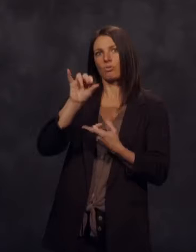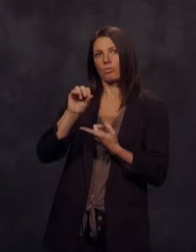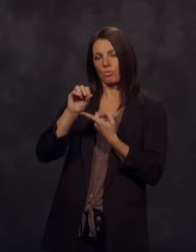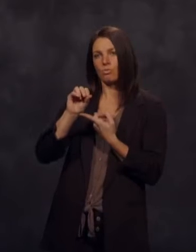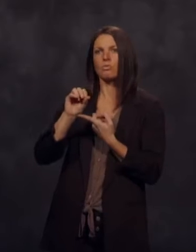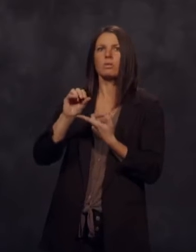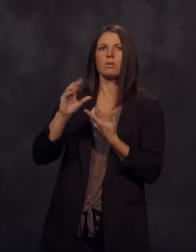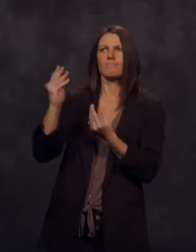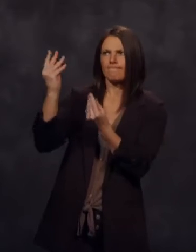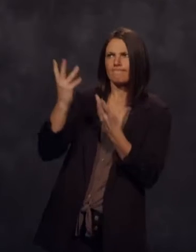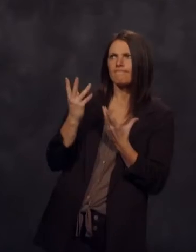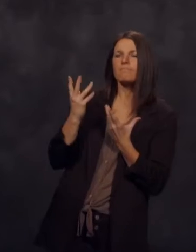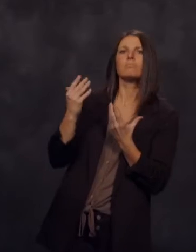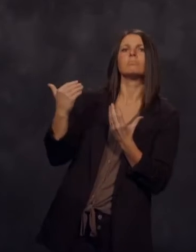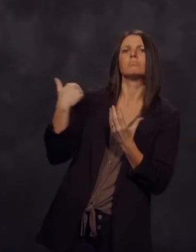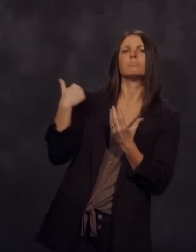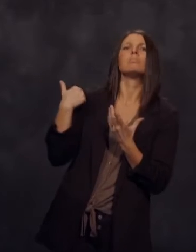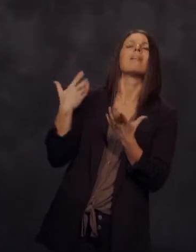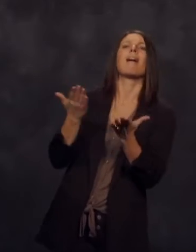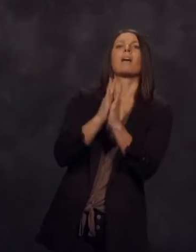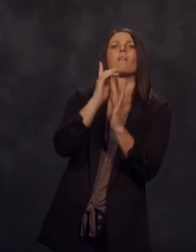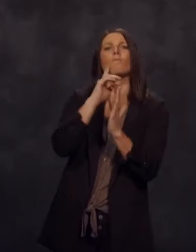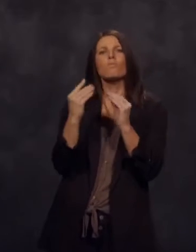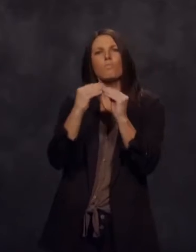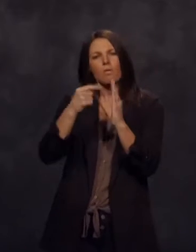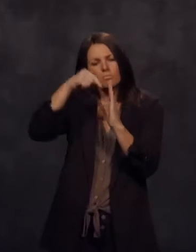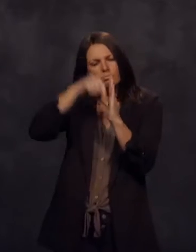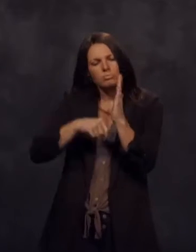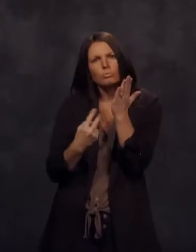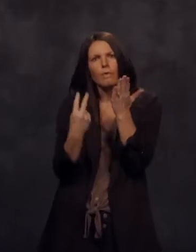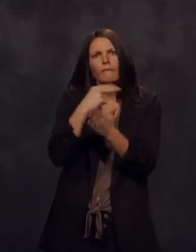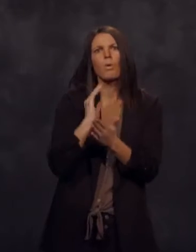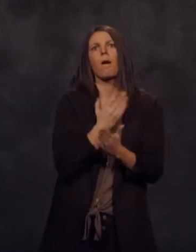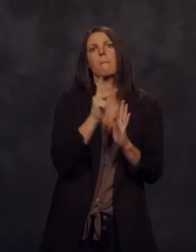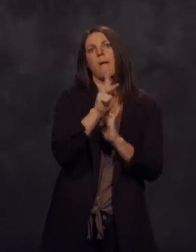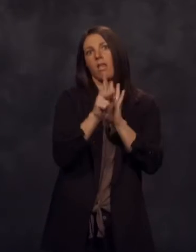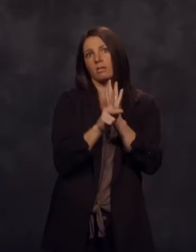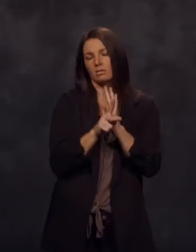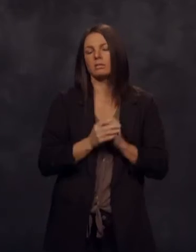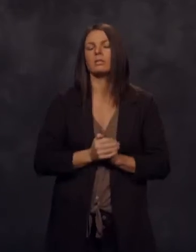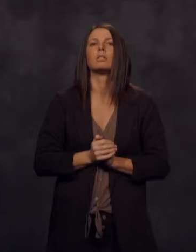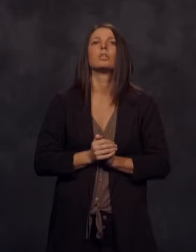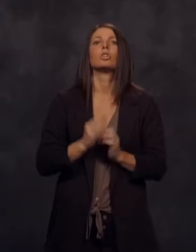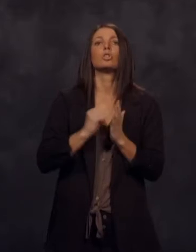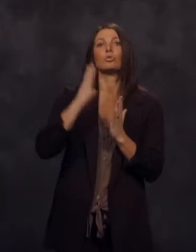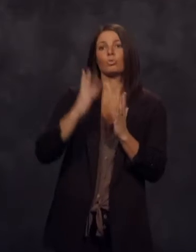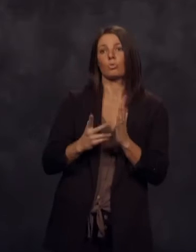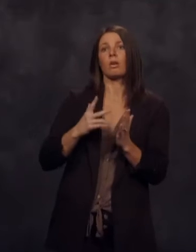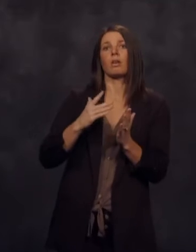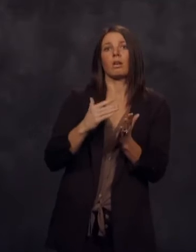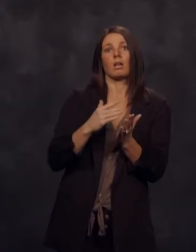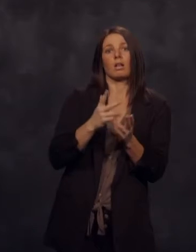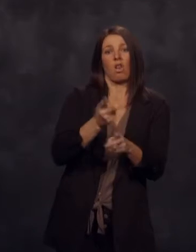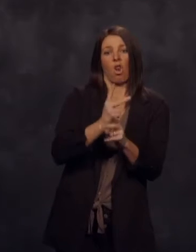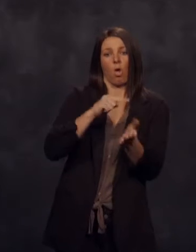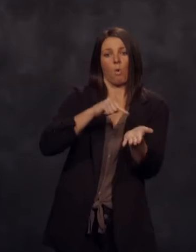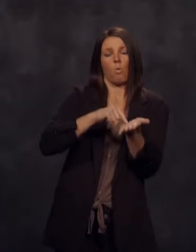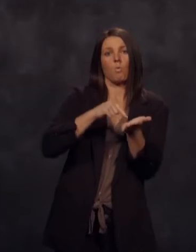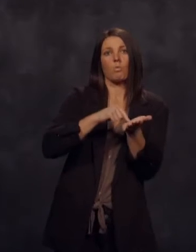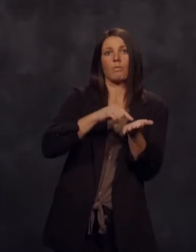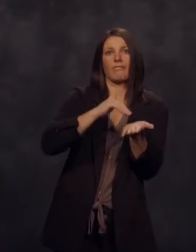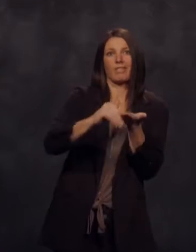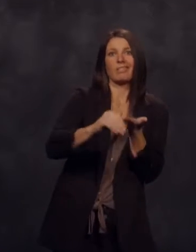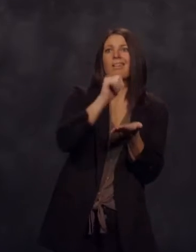my attention and asking for a further review of our policies. Because while student loan forgiveness is not considered taxable income